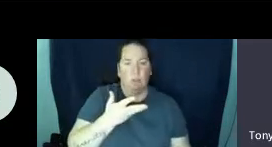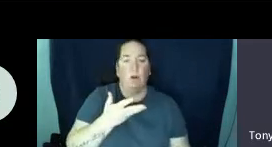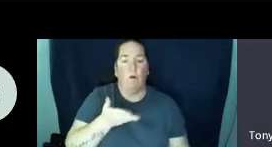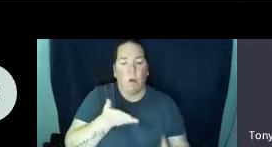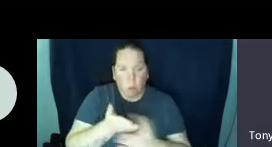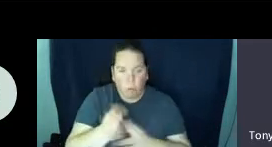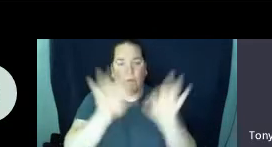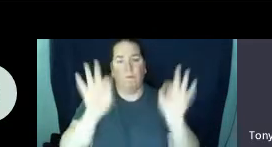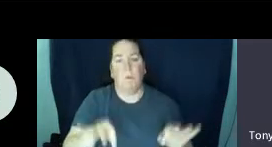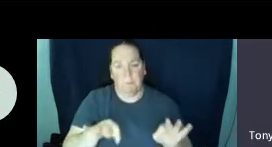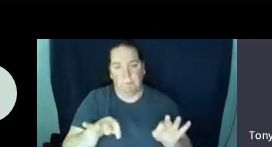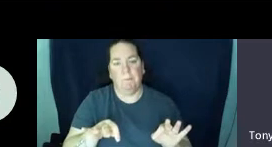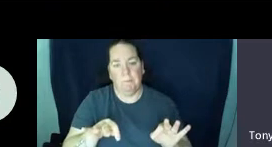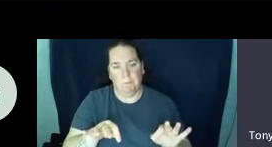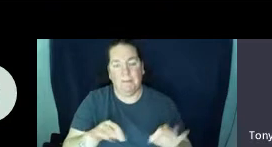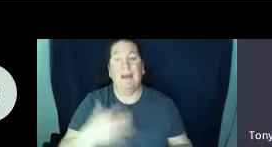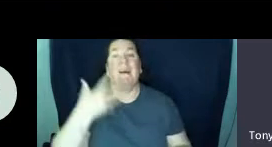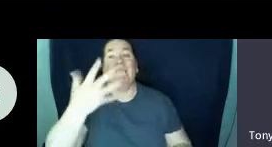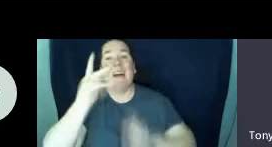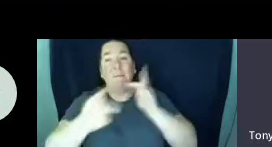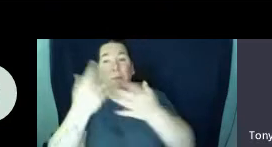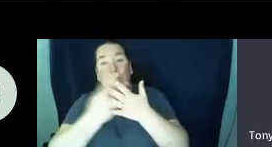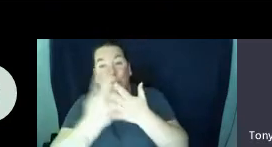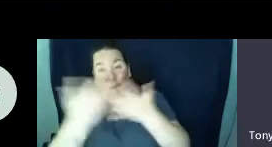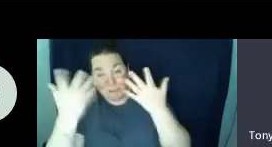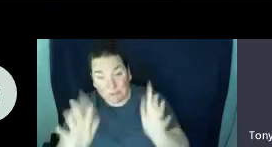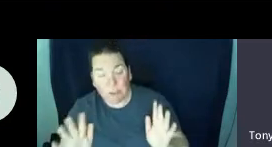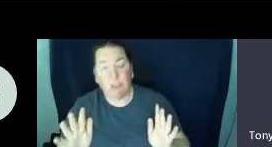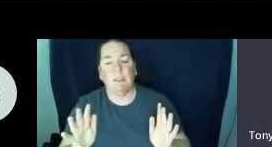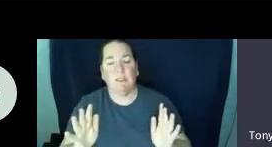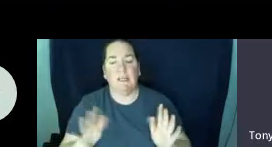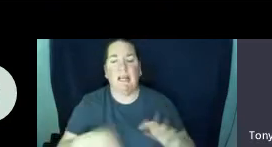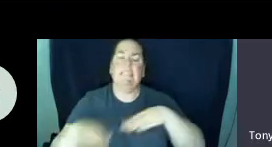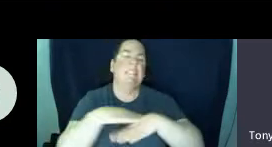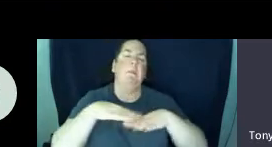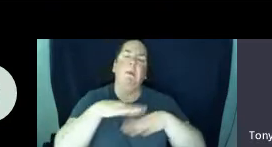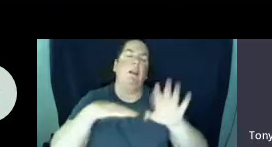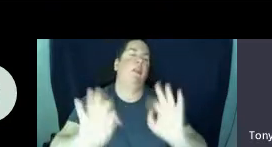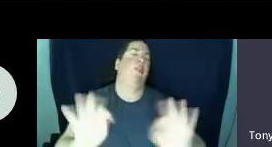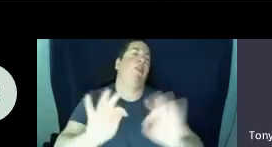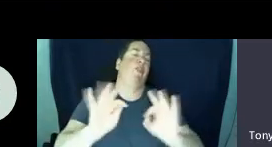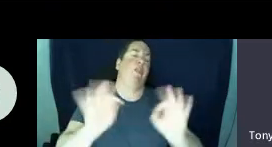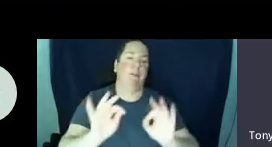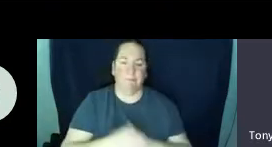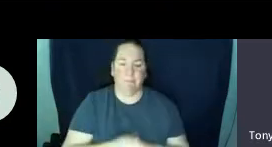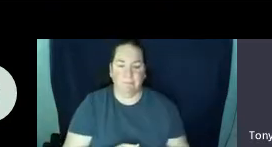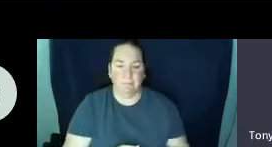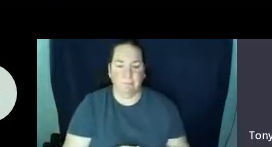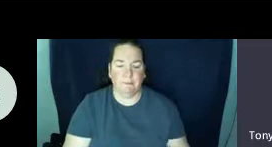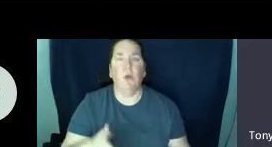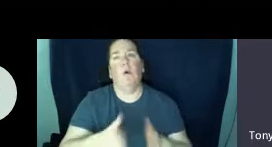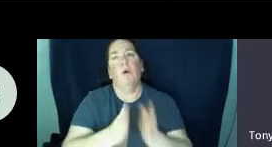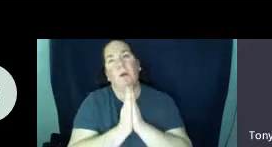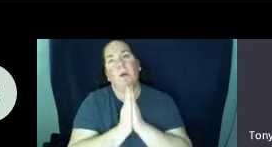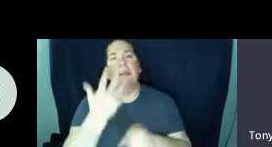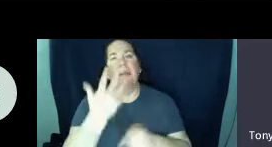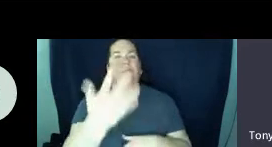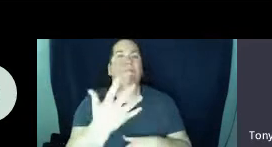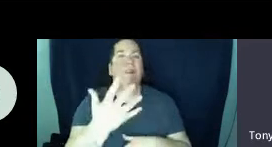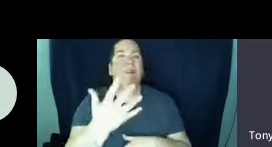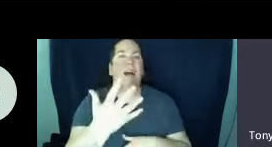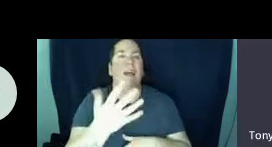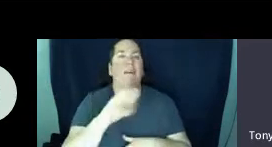that 5 people have been screened. It's a very basic form, and we're requesting 5 courses of Paxlovid, and we'll follow up with you